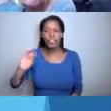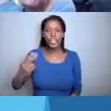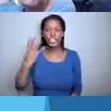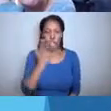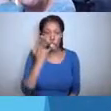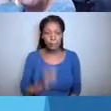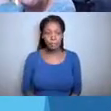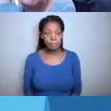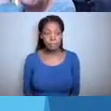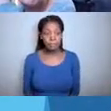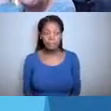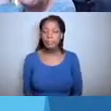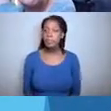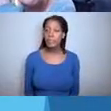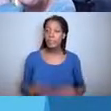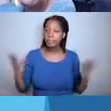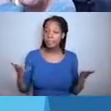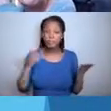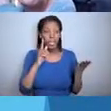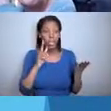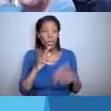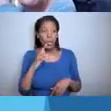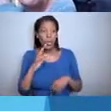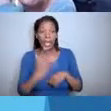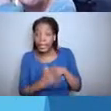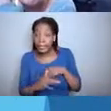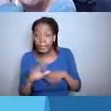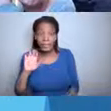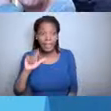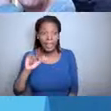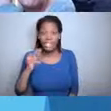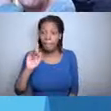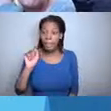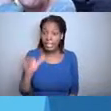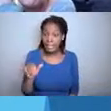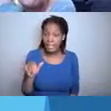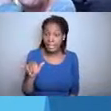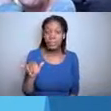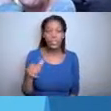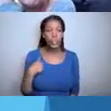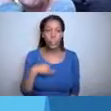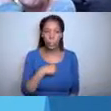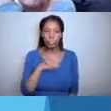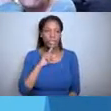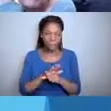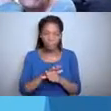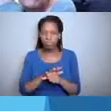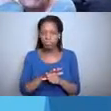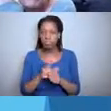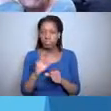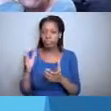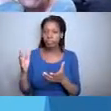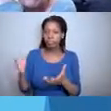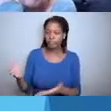committed in engaging new communities of artists and always looking to expand um the range of artistic and cultural expression